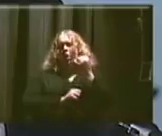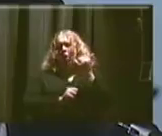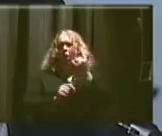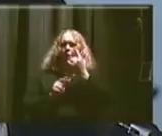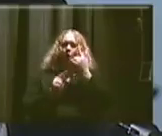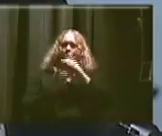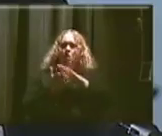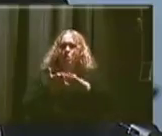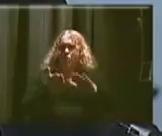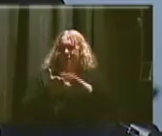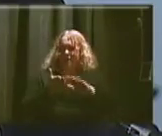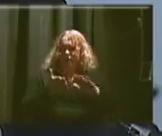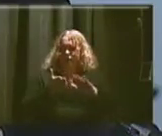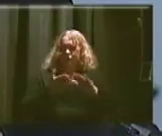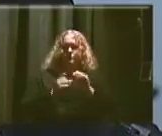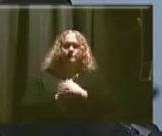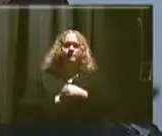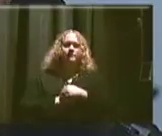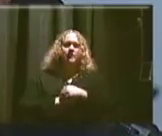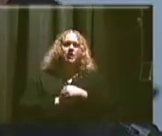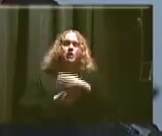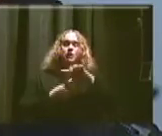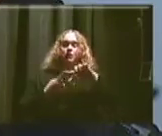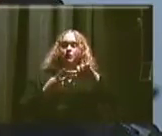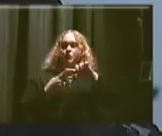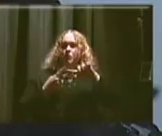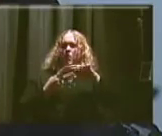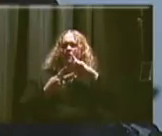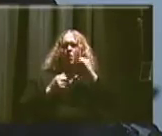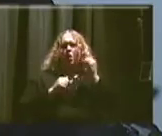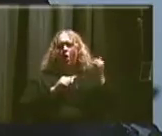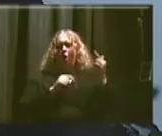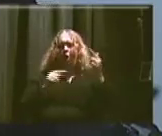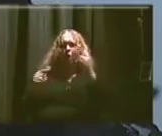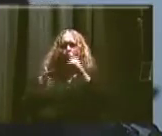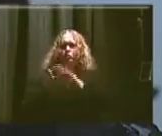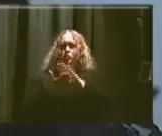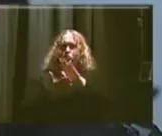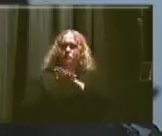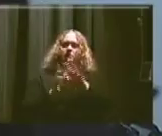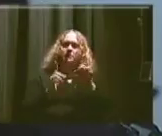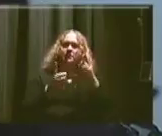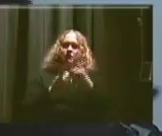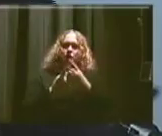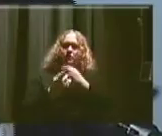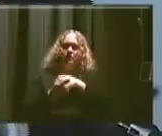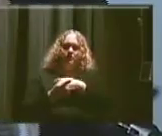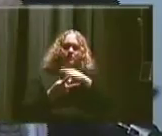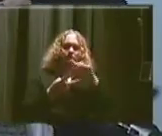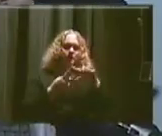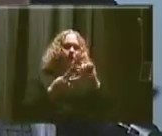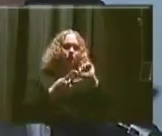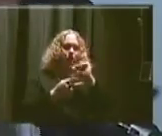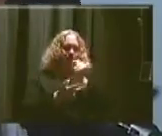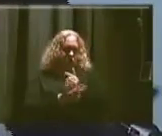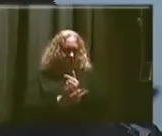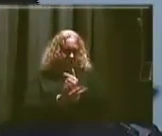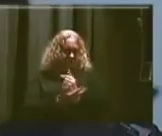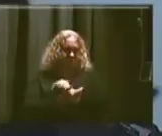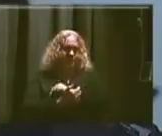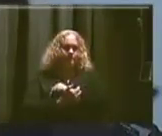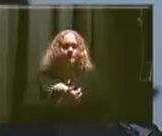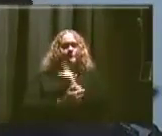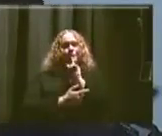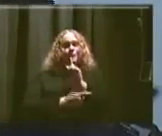will be at Maupin Elementary. So the first waiver has to do with like graduation.